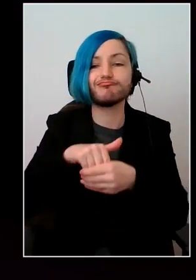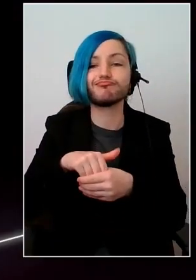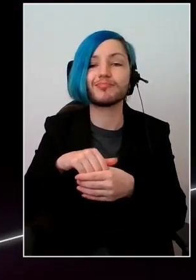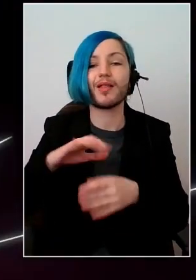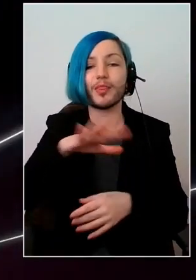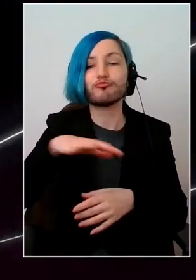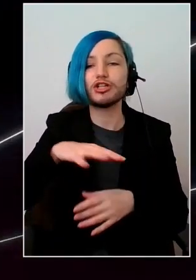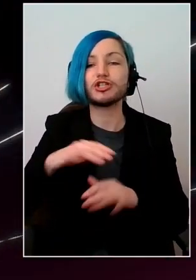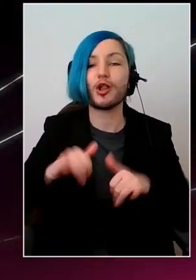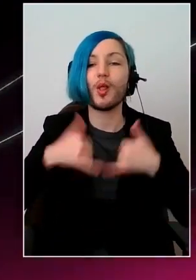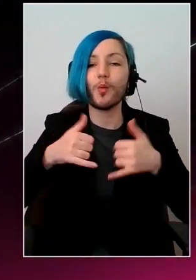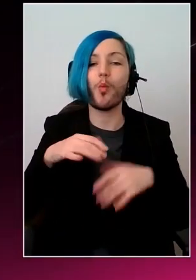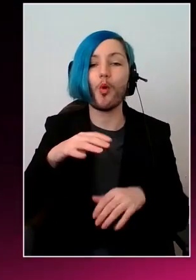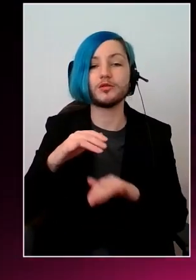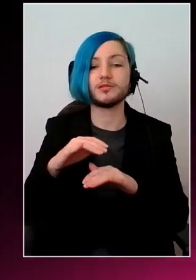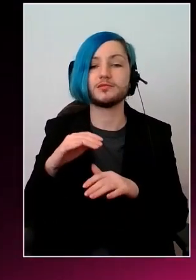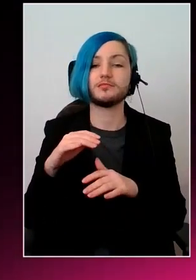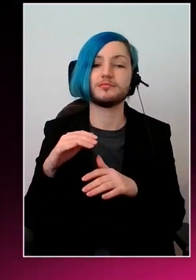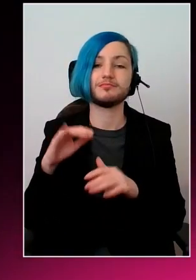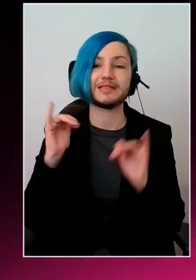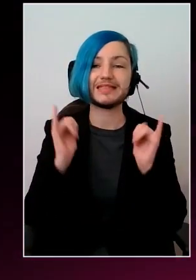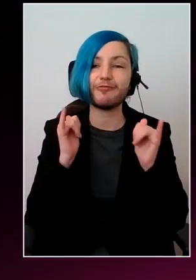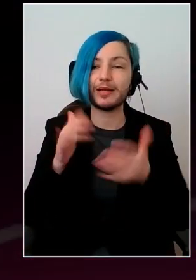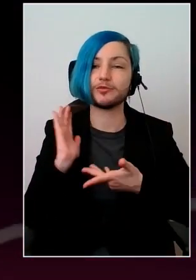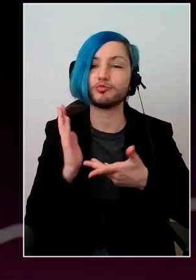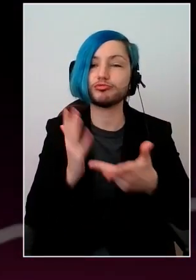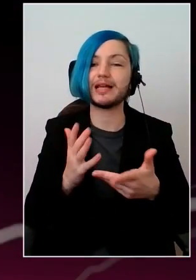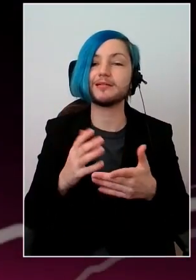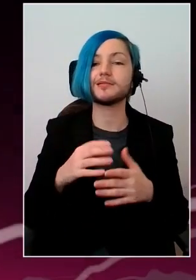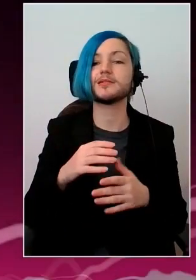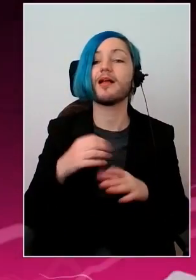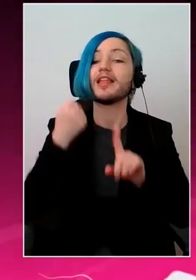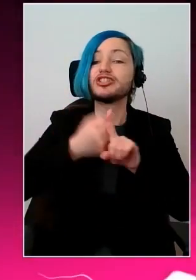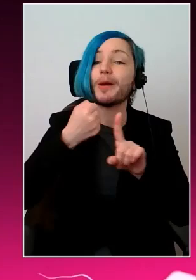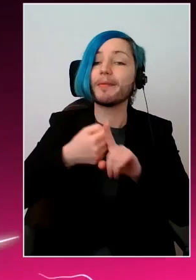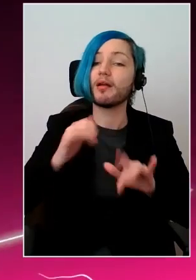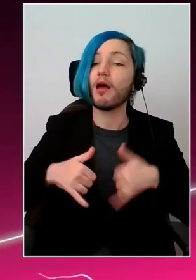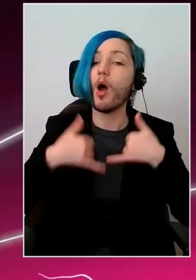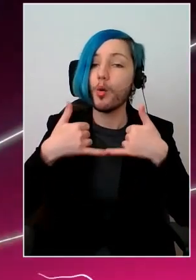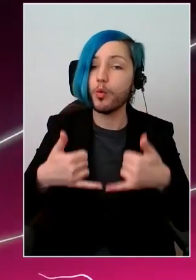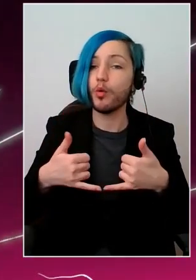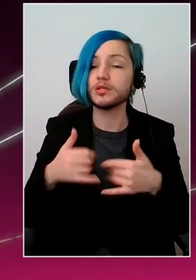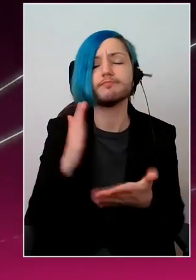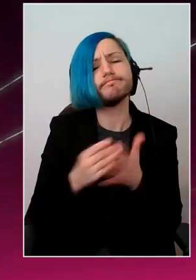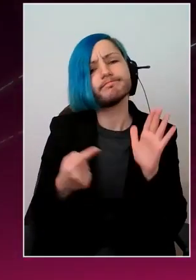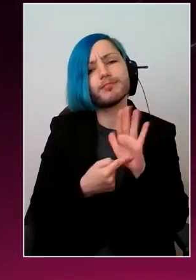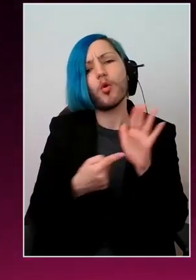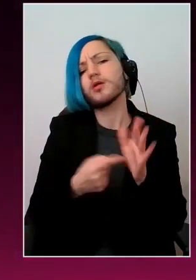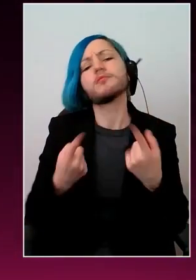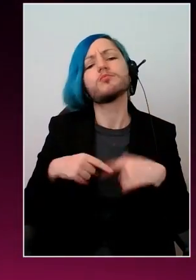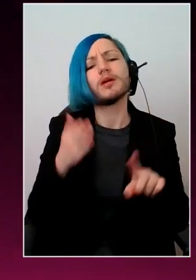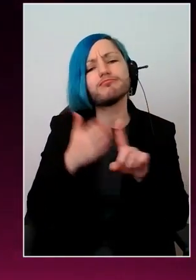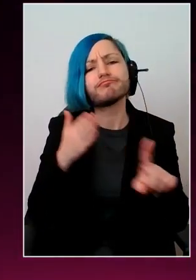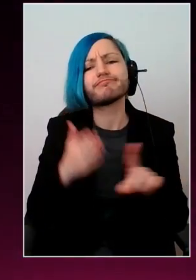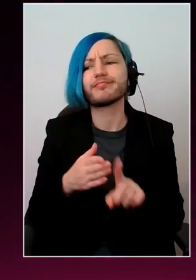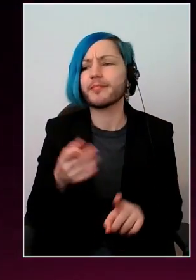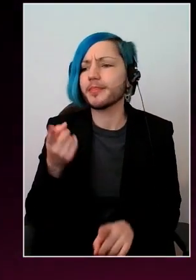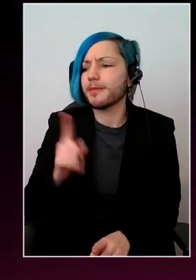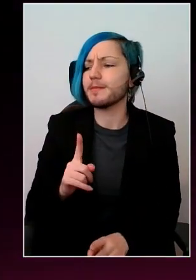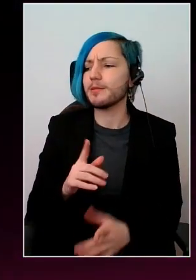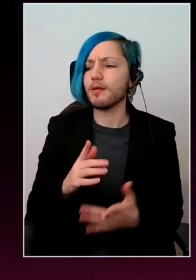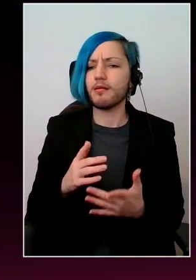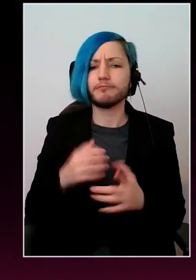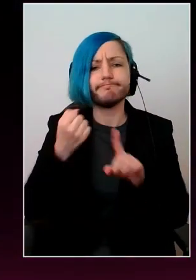present the Apprenticeship Champion Award. It's very important that we all recognise the unsung champions at the heart